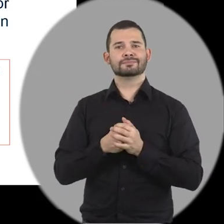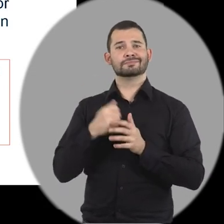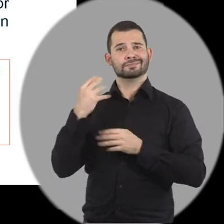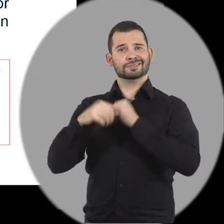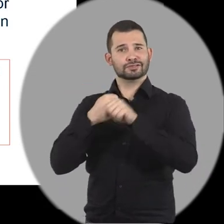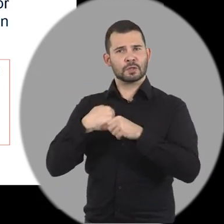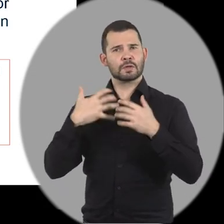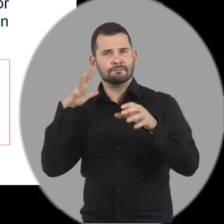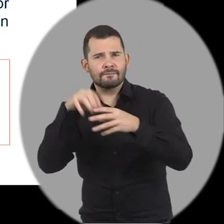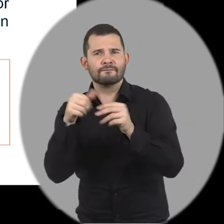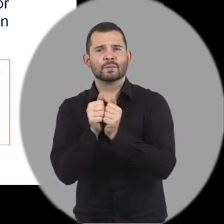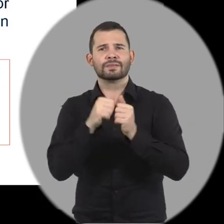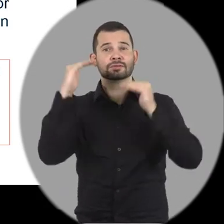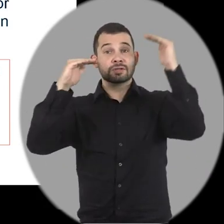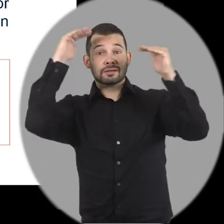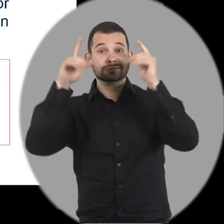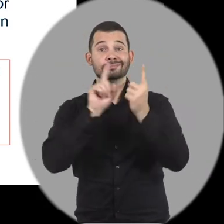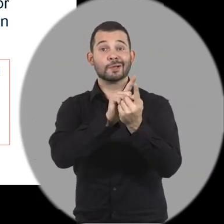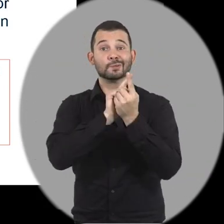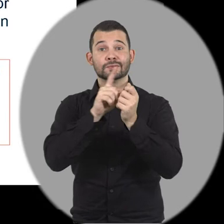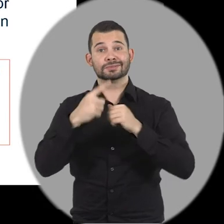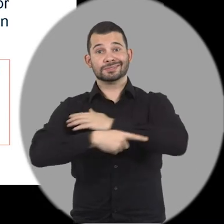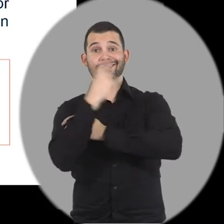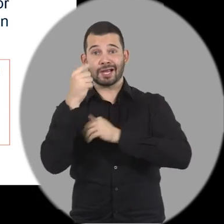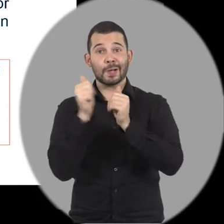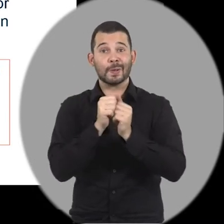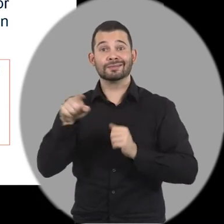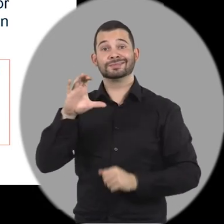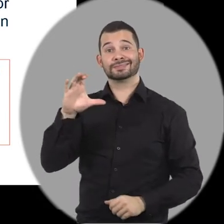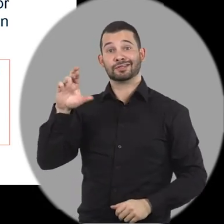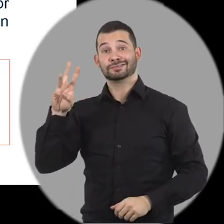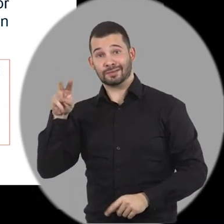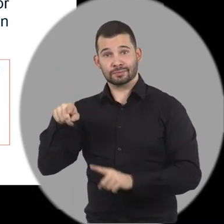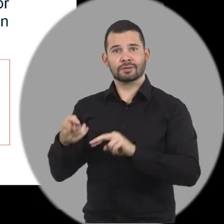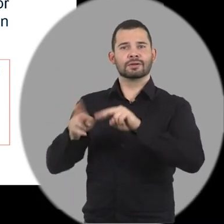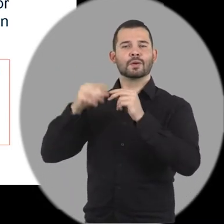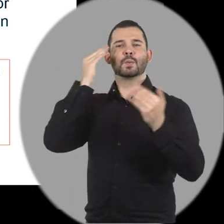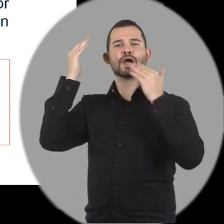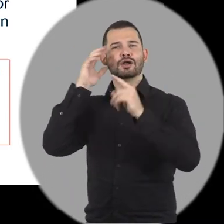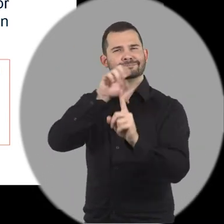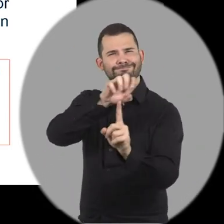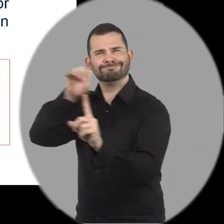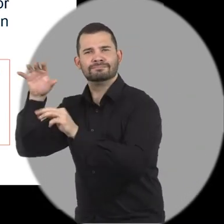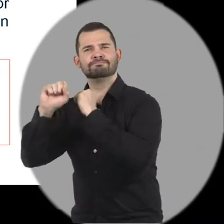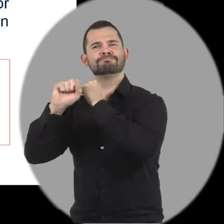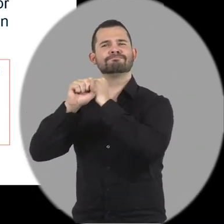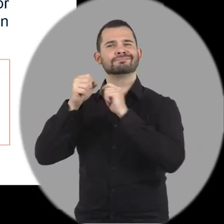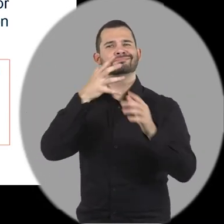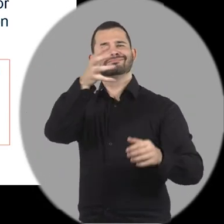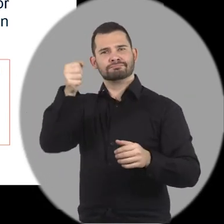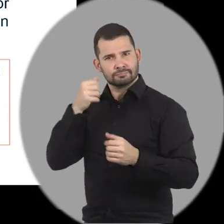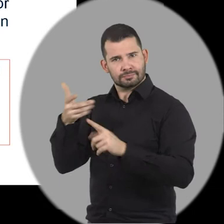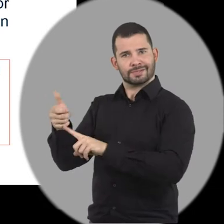the Dolphin Disability Mentoring Day through CCRW to encourage awareness of Canada Post as an employer of choice, as well as to